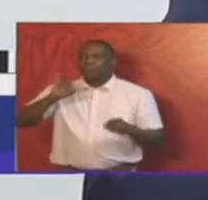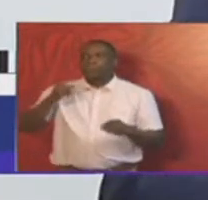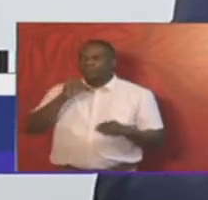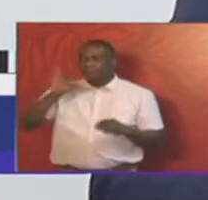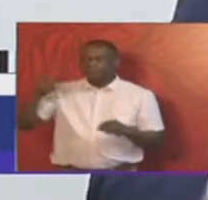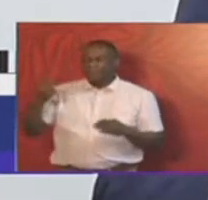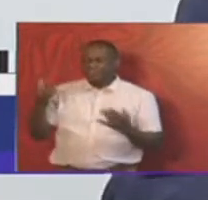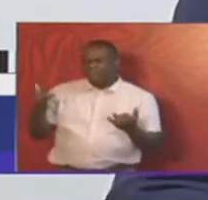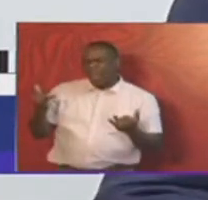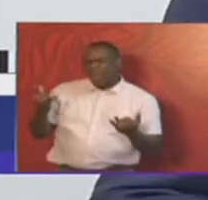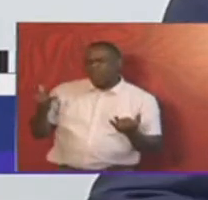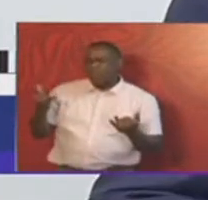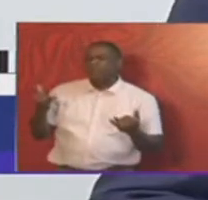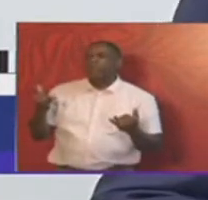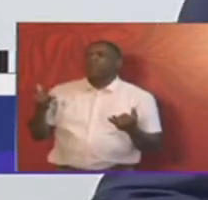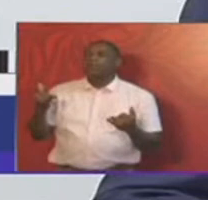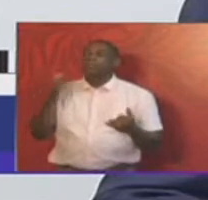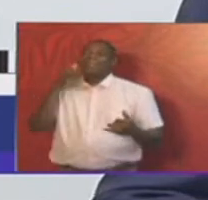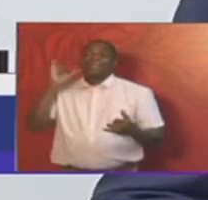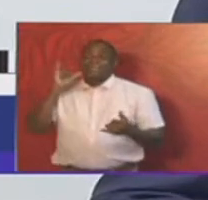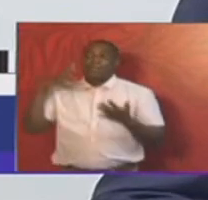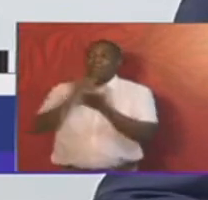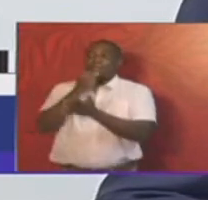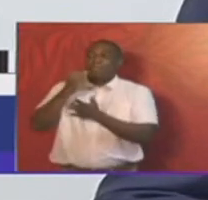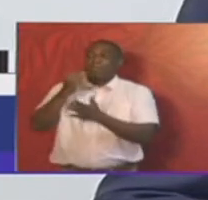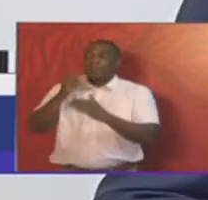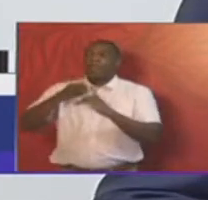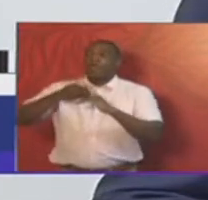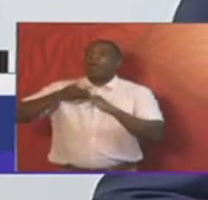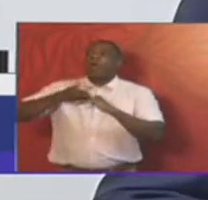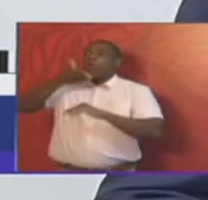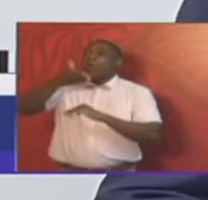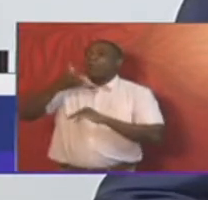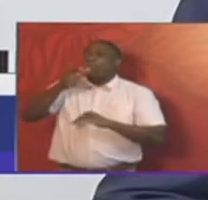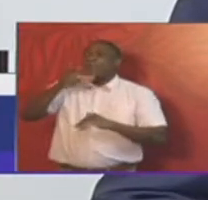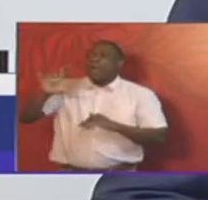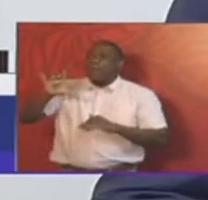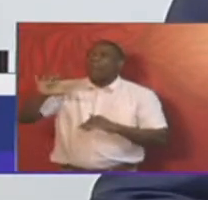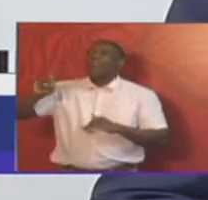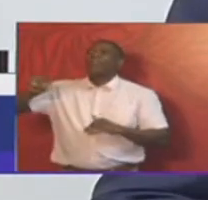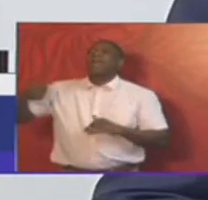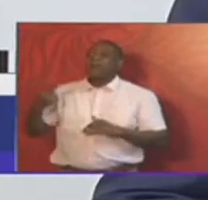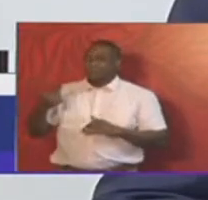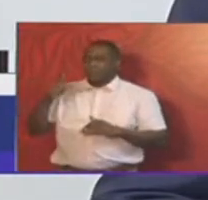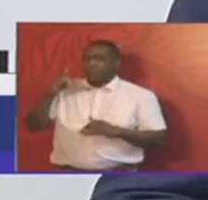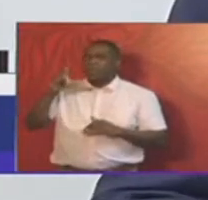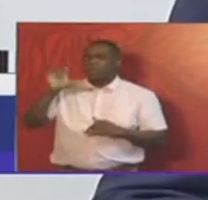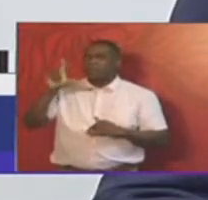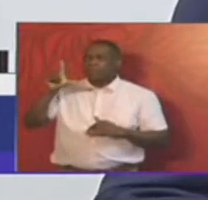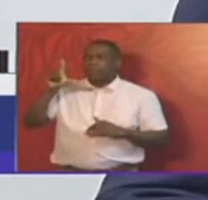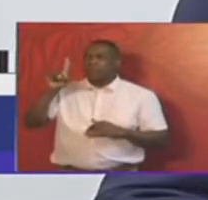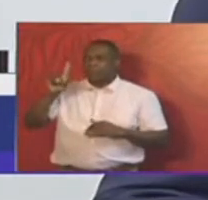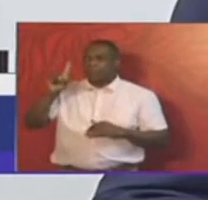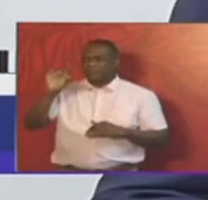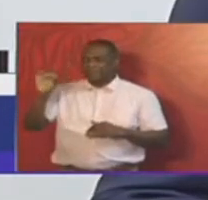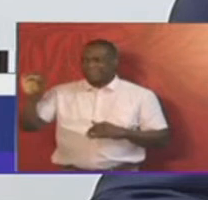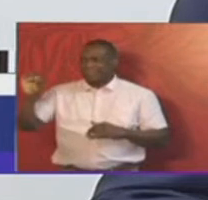yesterday over 100,000 Johnson & Johnson shots. I want to